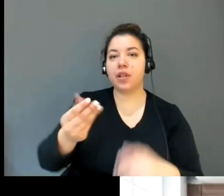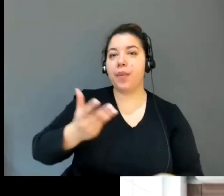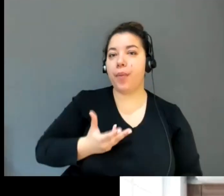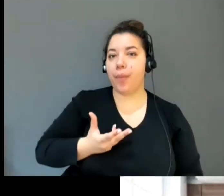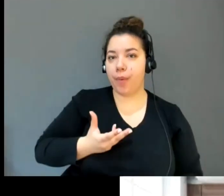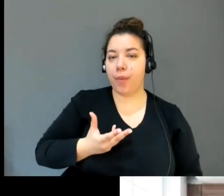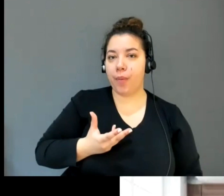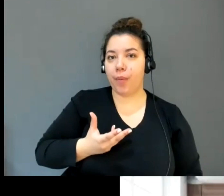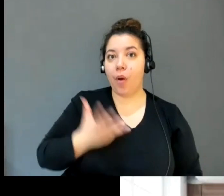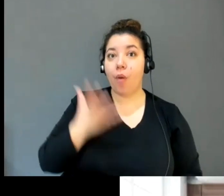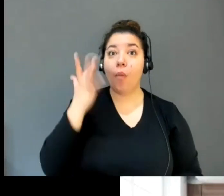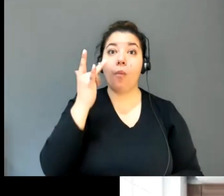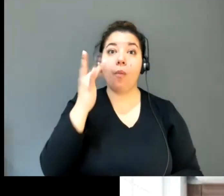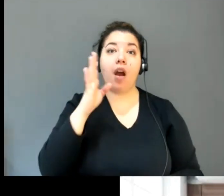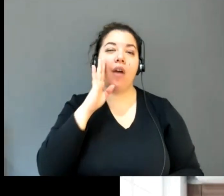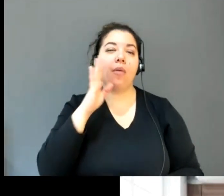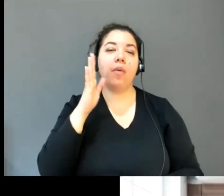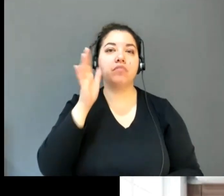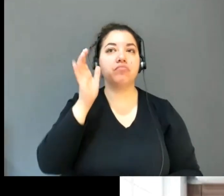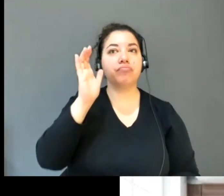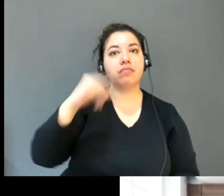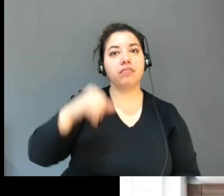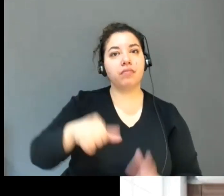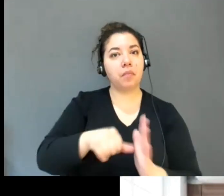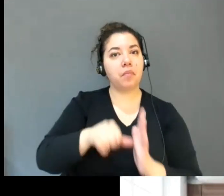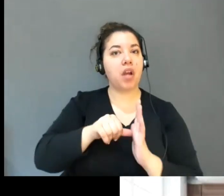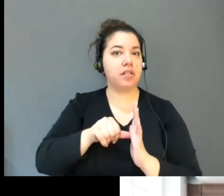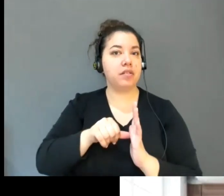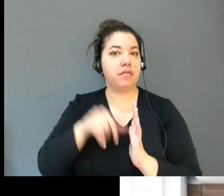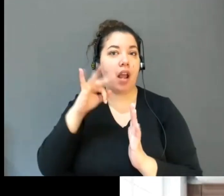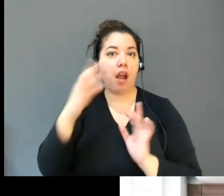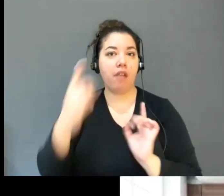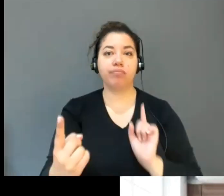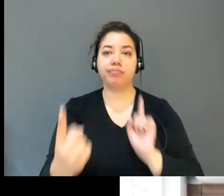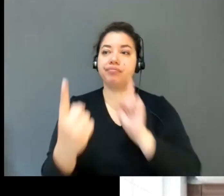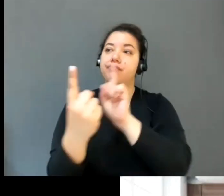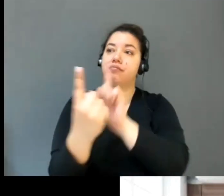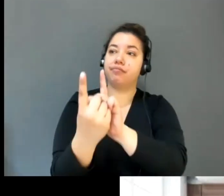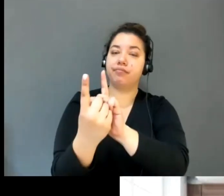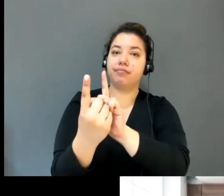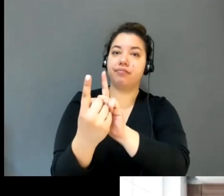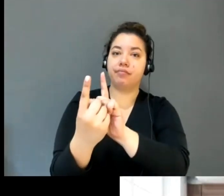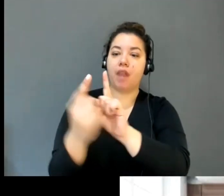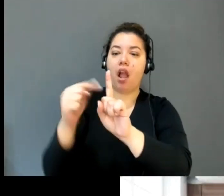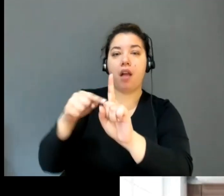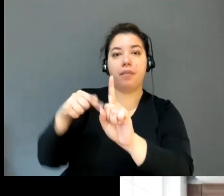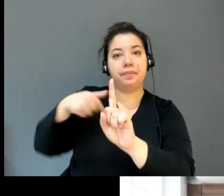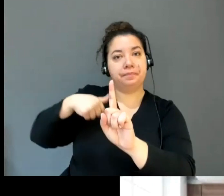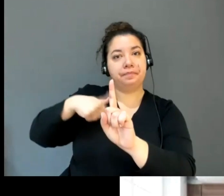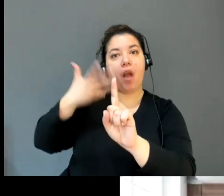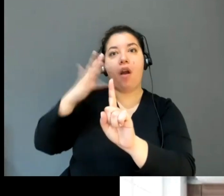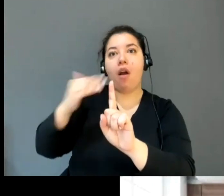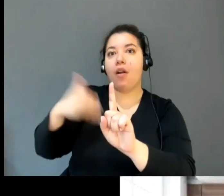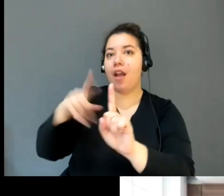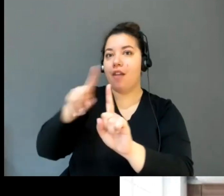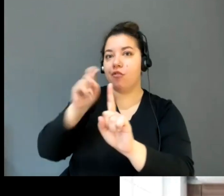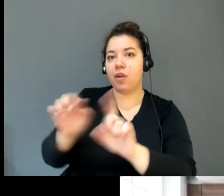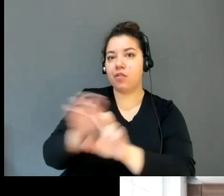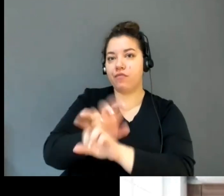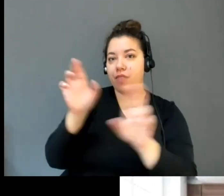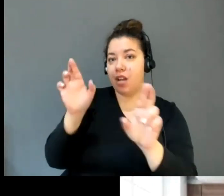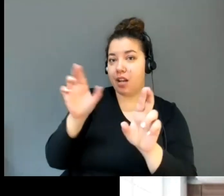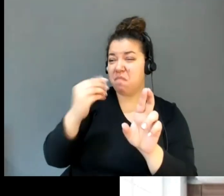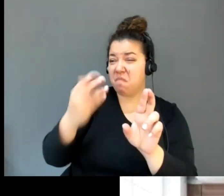look impressive to come to a conversation with a new person and already have some questions about the work they do? Can someone tell me in the